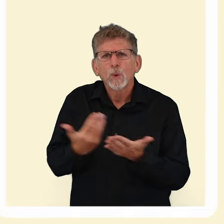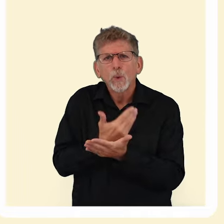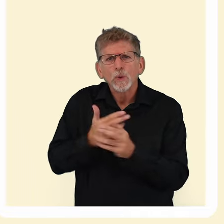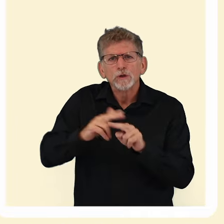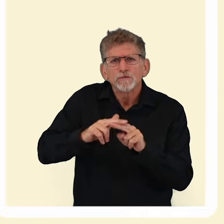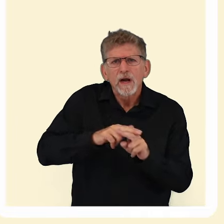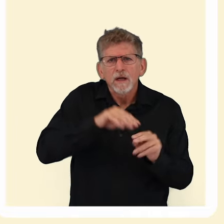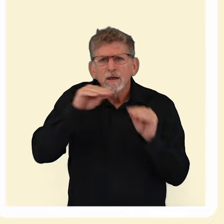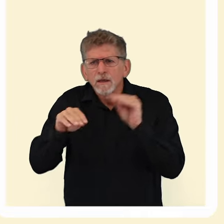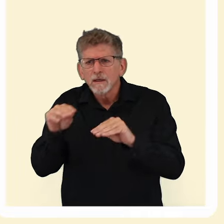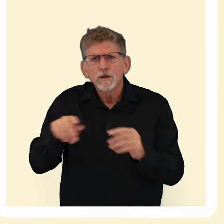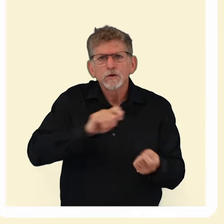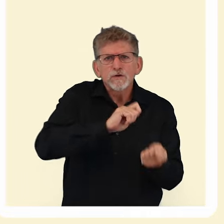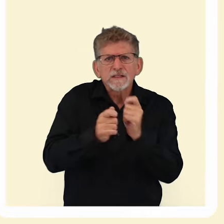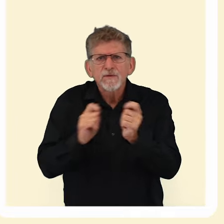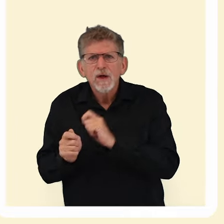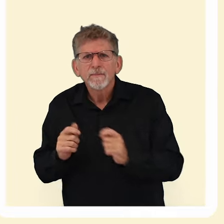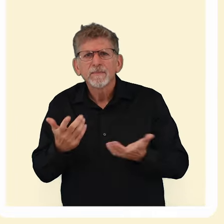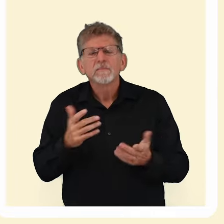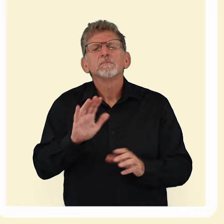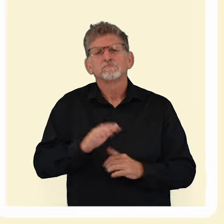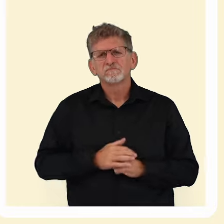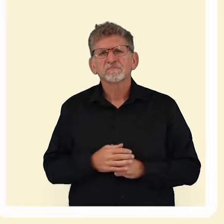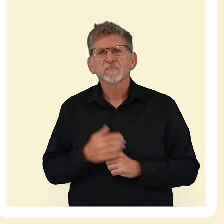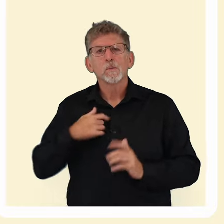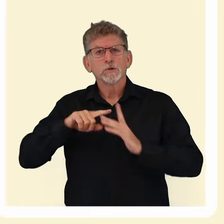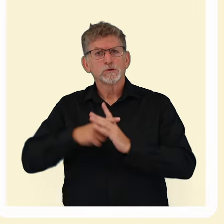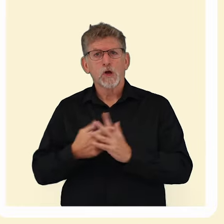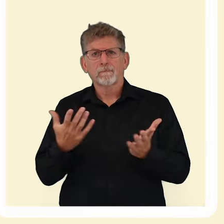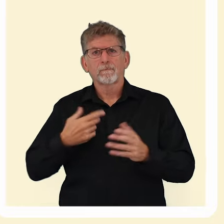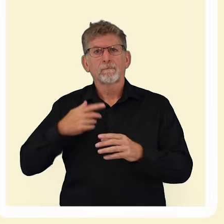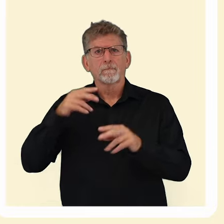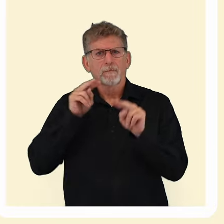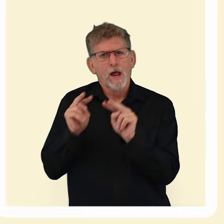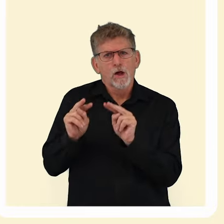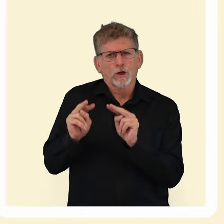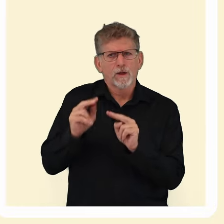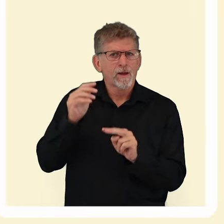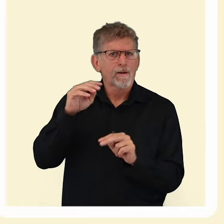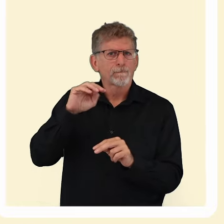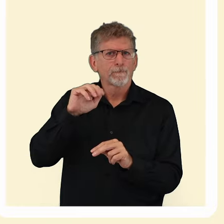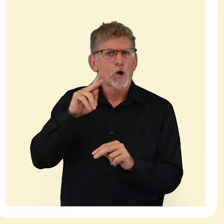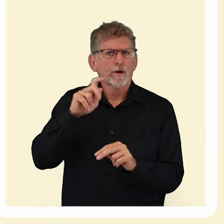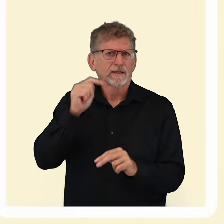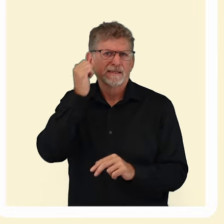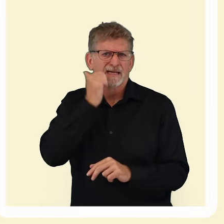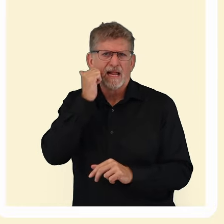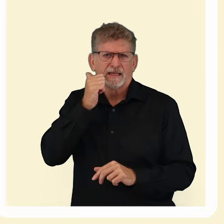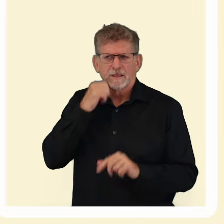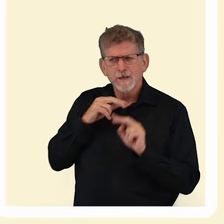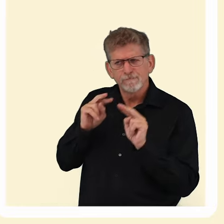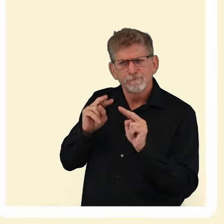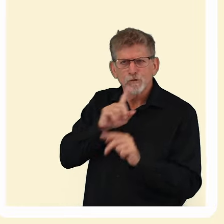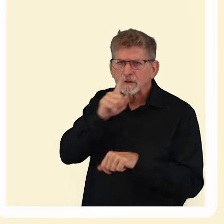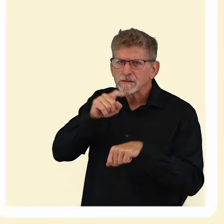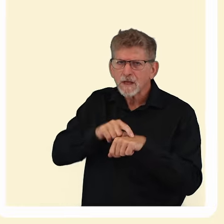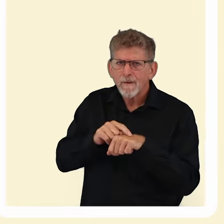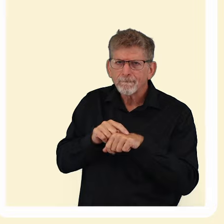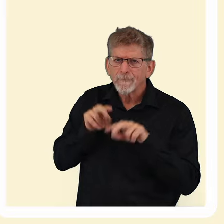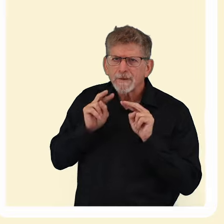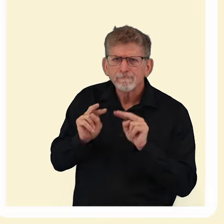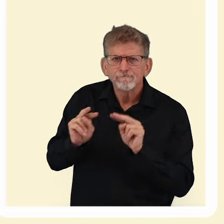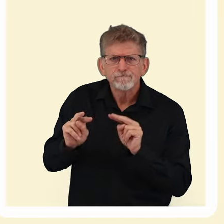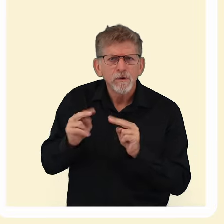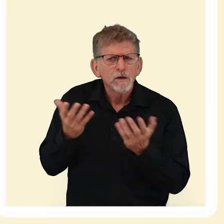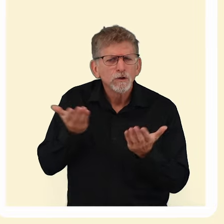start by saying that we are monitoring the market daily, all the time, in real time, to see what services we can offer